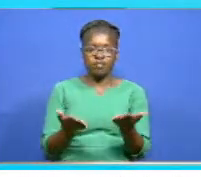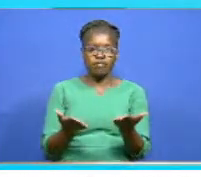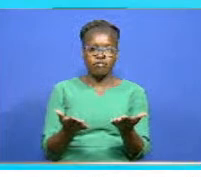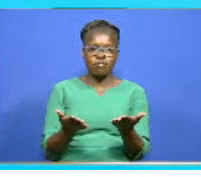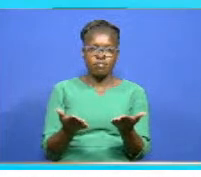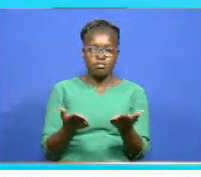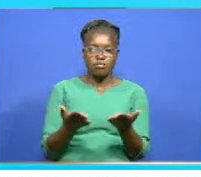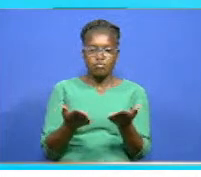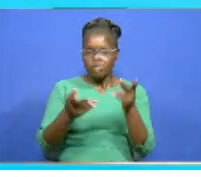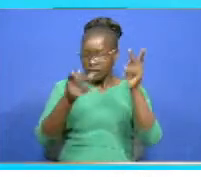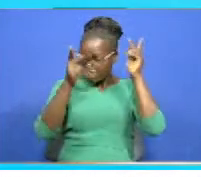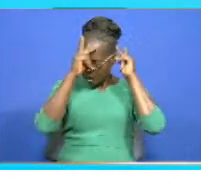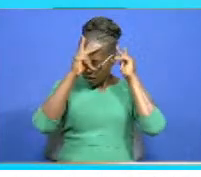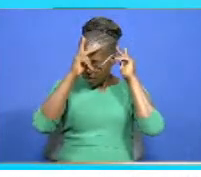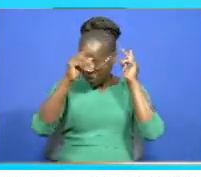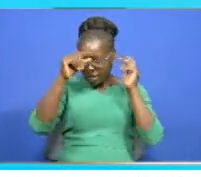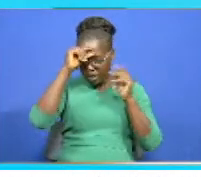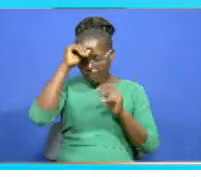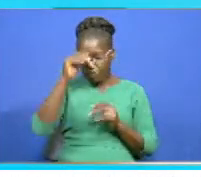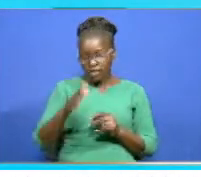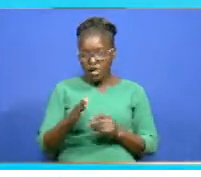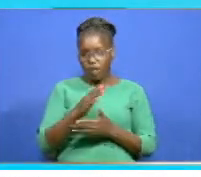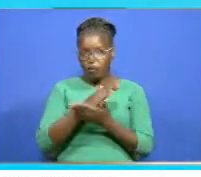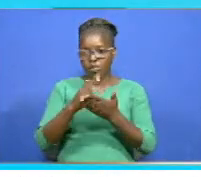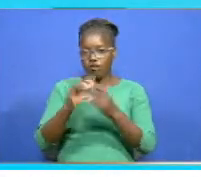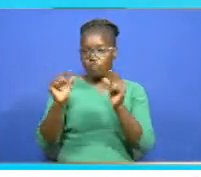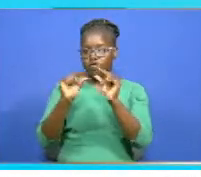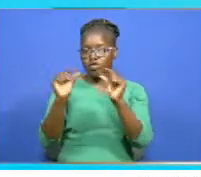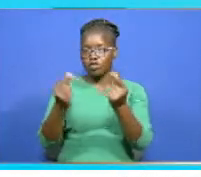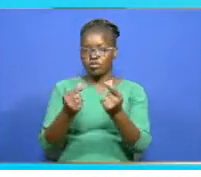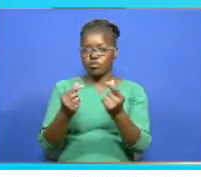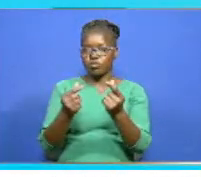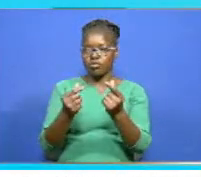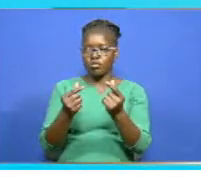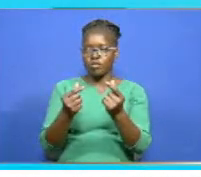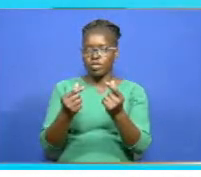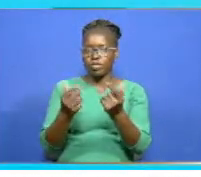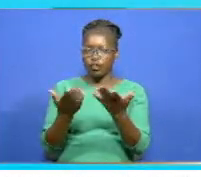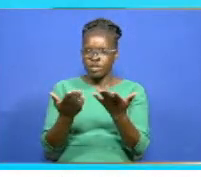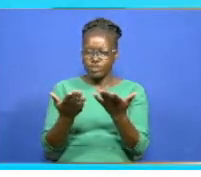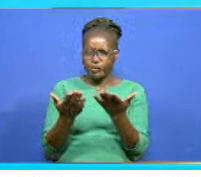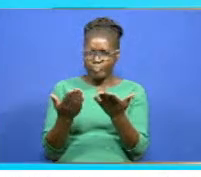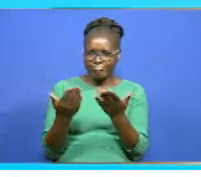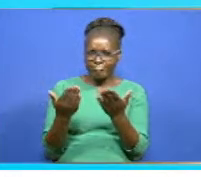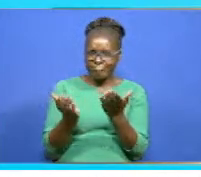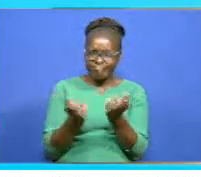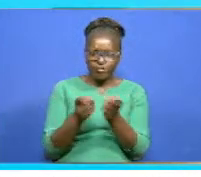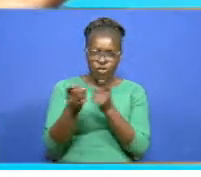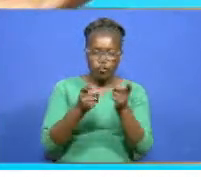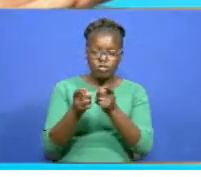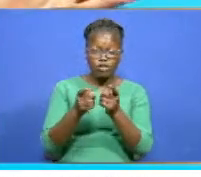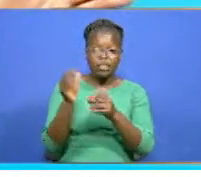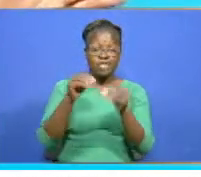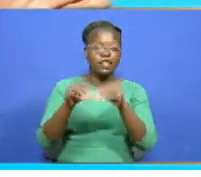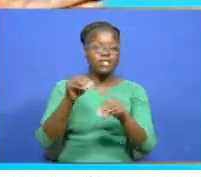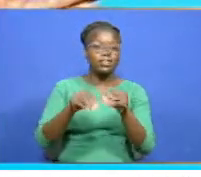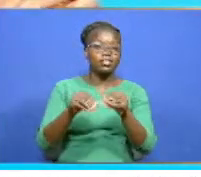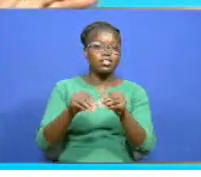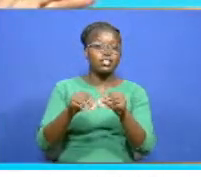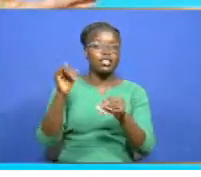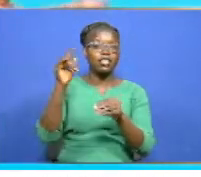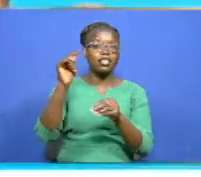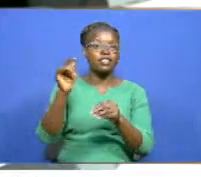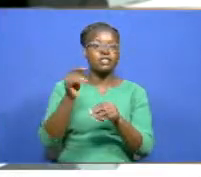part of the group that want to skew the elections, and talk about even the IT guy. Perhaps, Churchill,